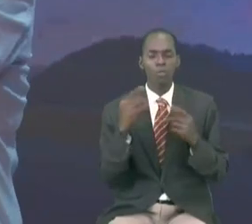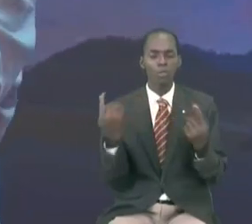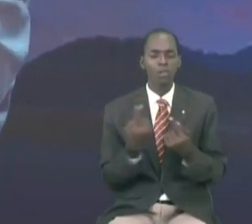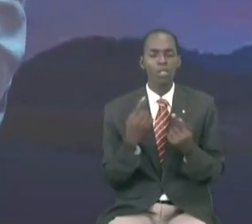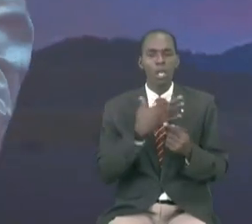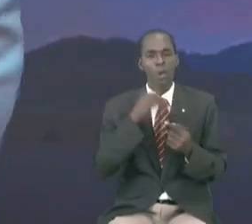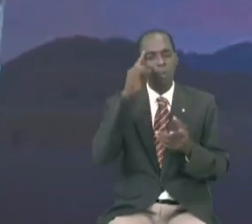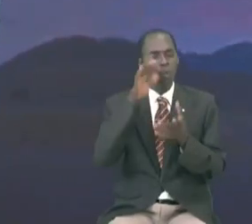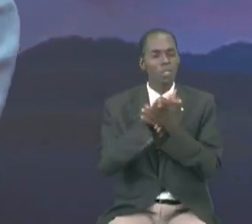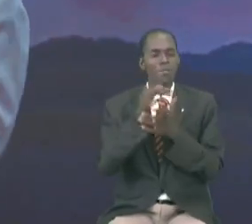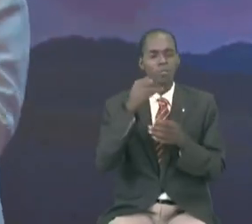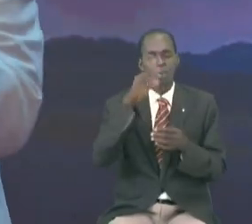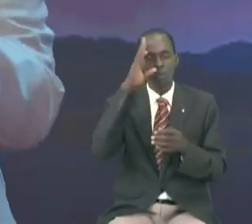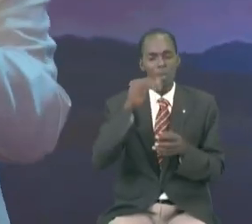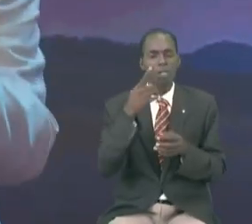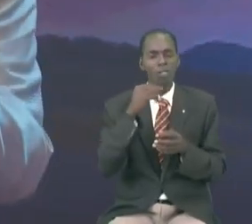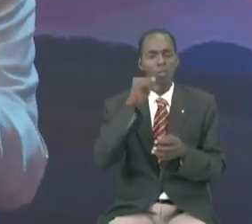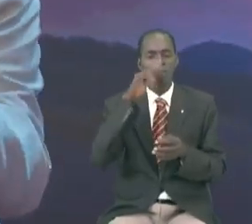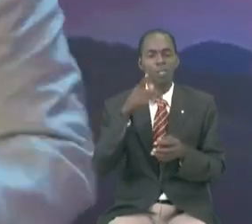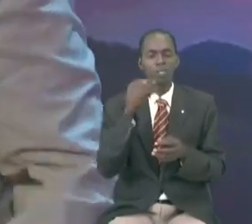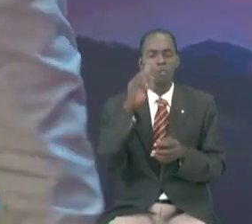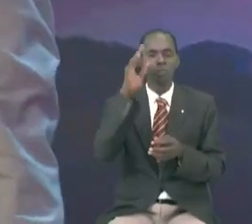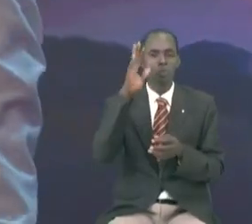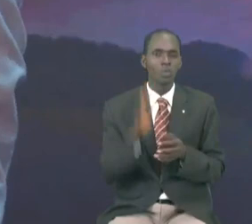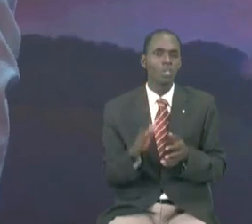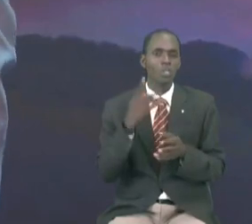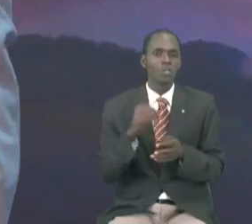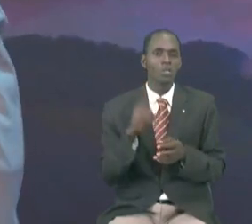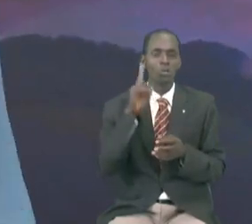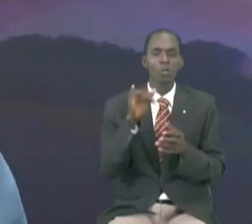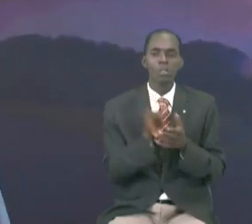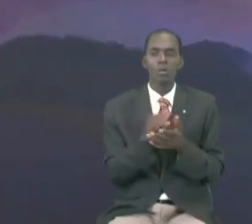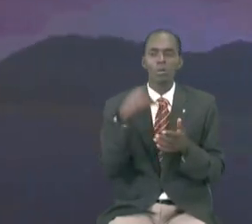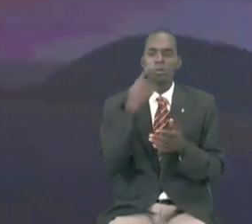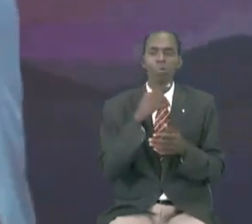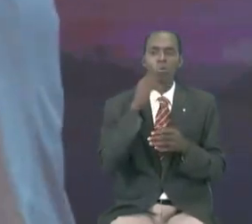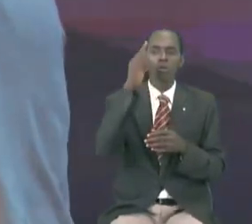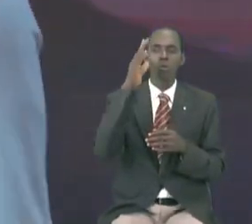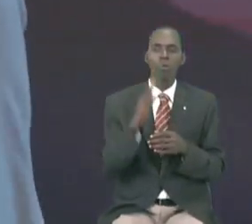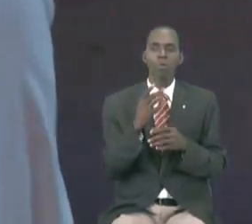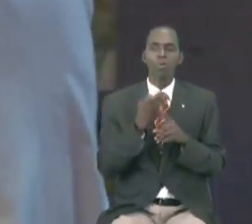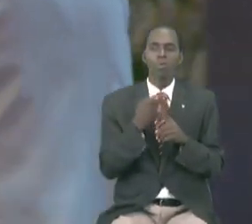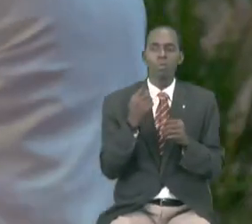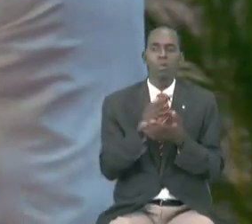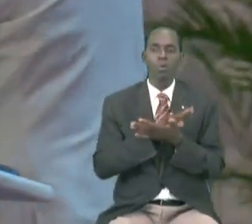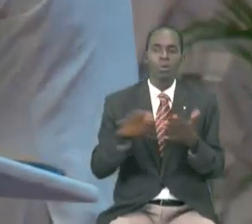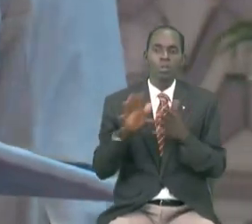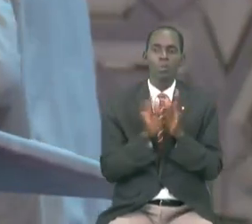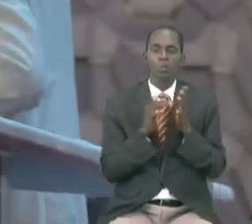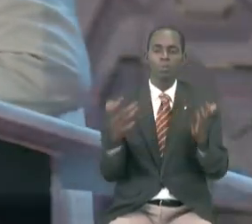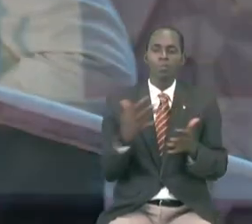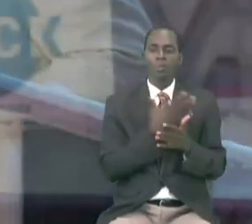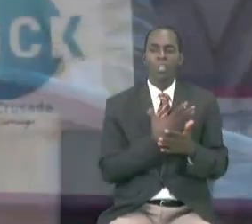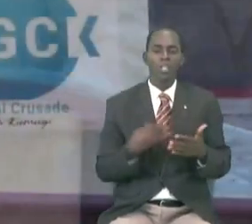Bible, and declared it to you, and you believe that word, that means you believe God. They believe Jonah. Yet